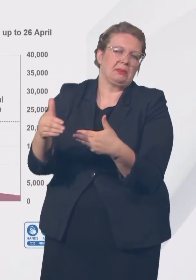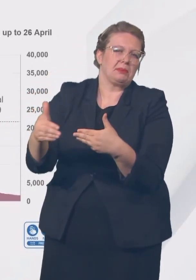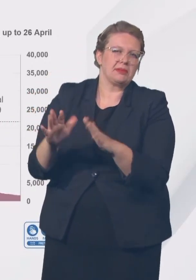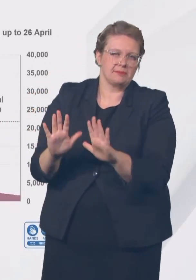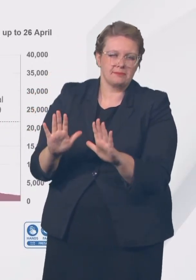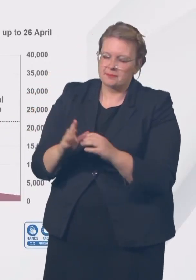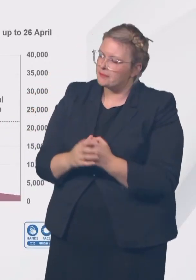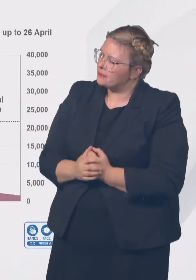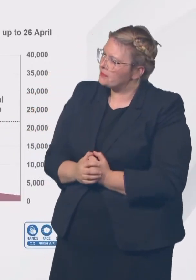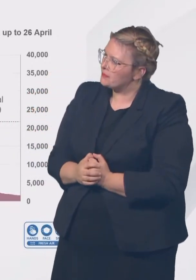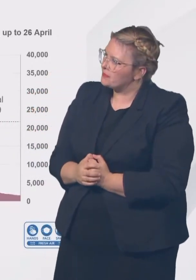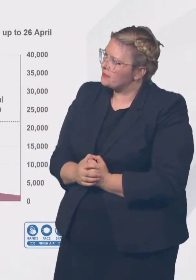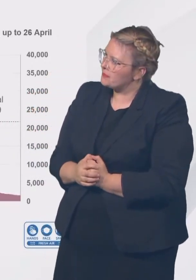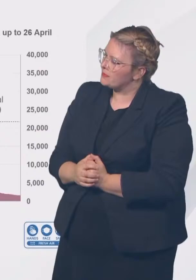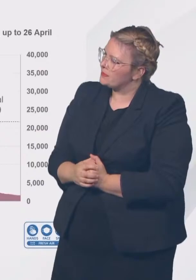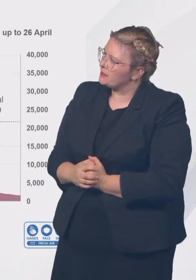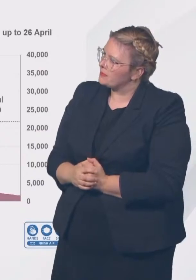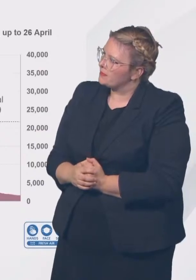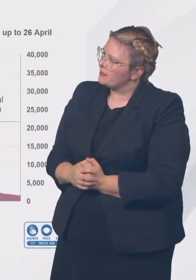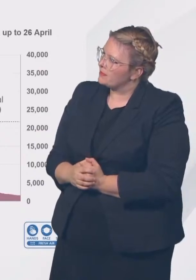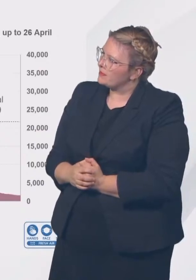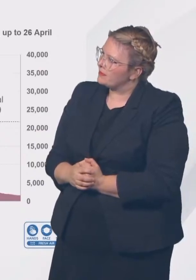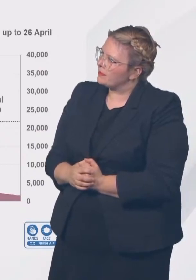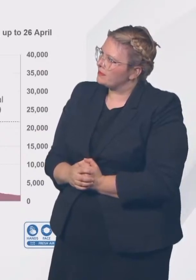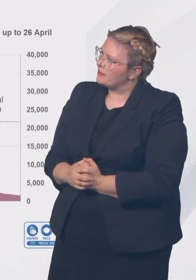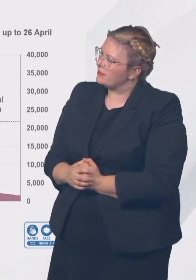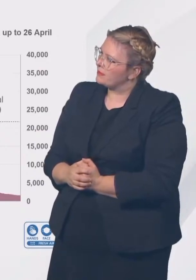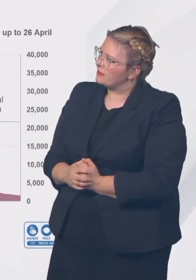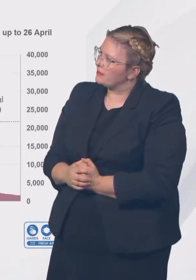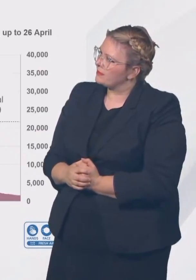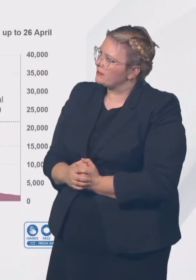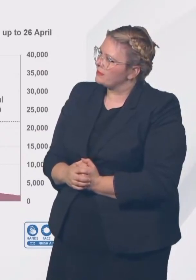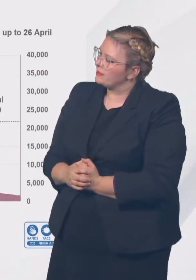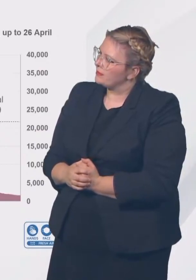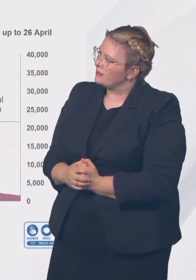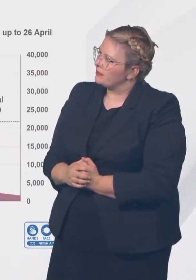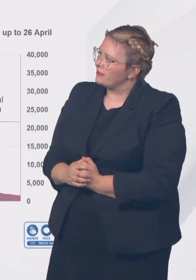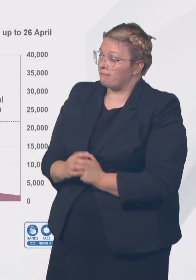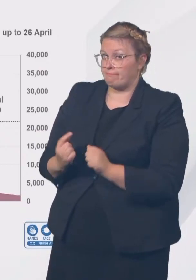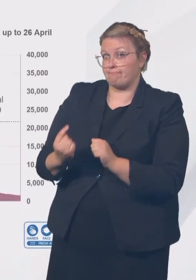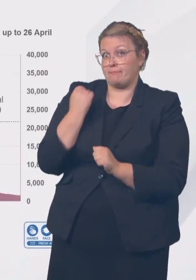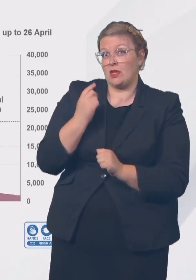UK with COVID. And on the 26th of April, that was